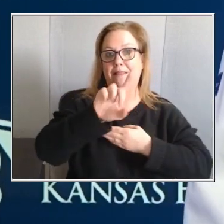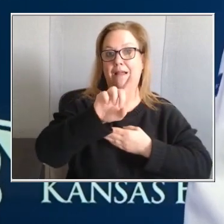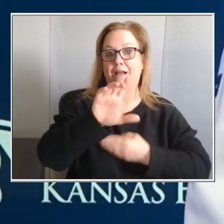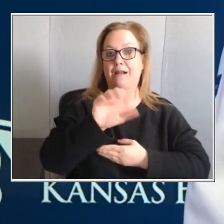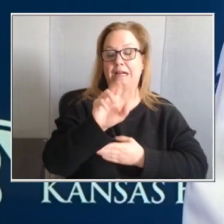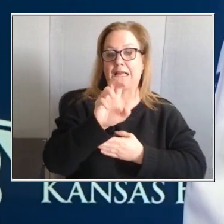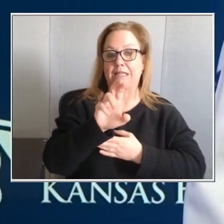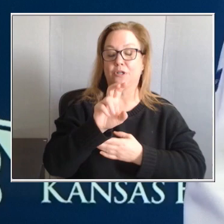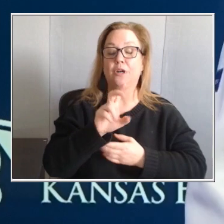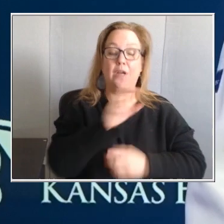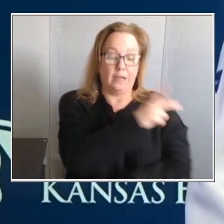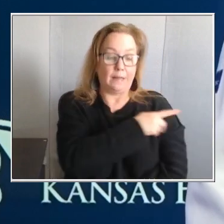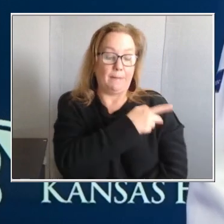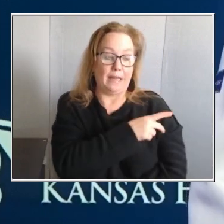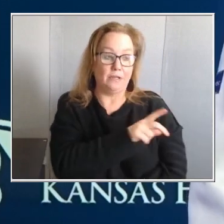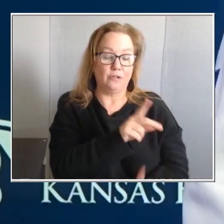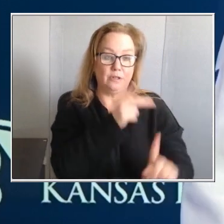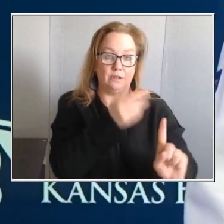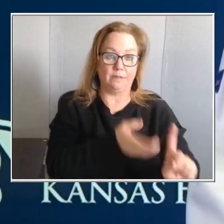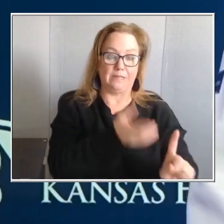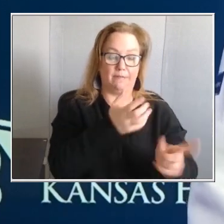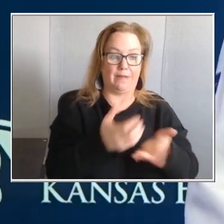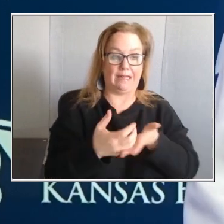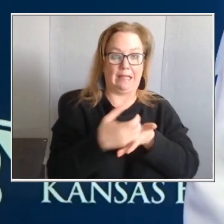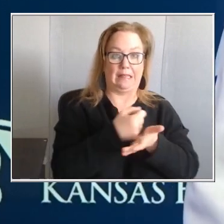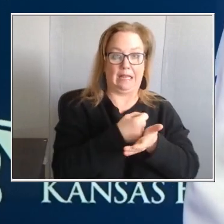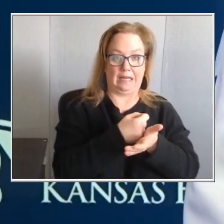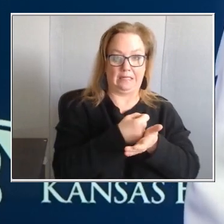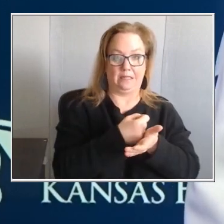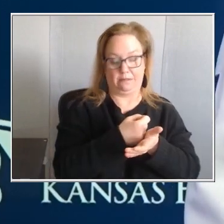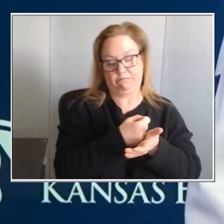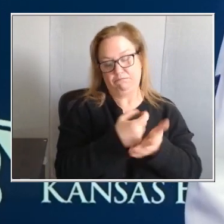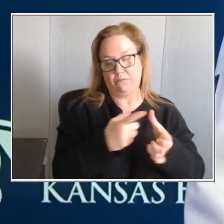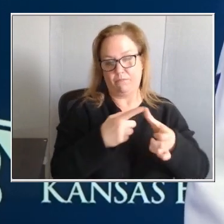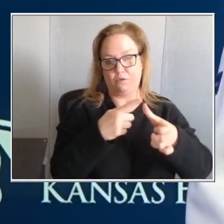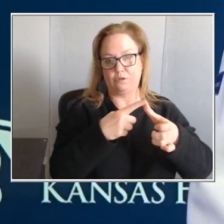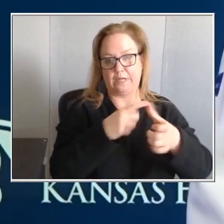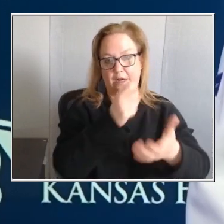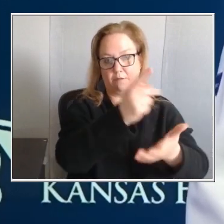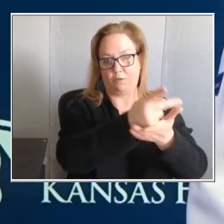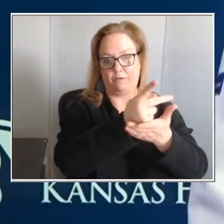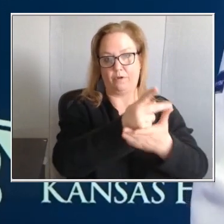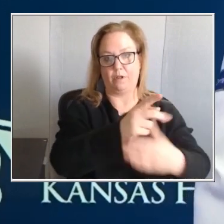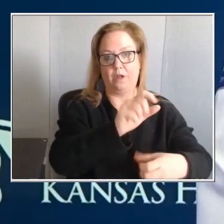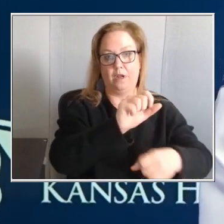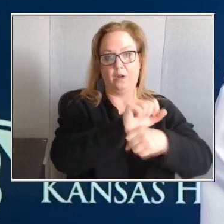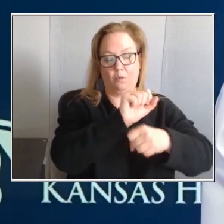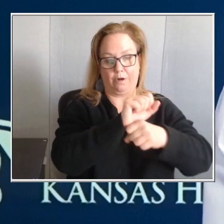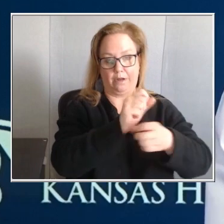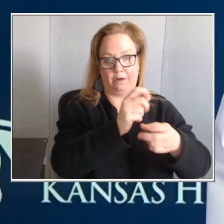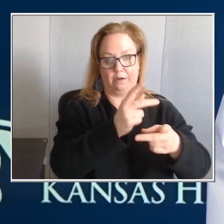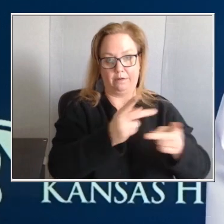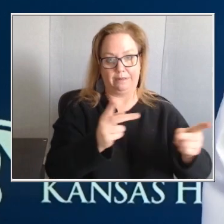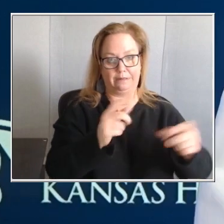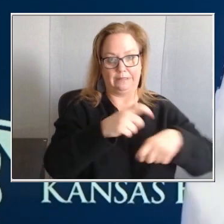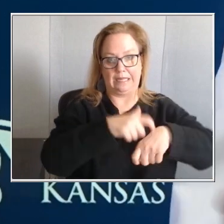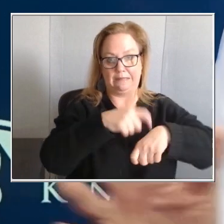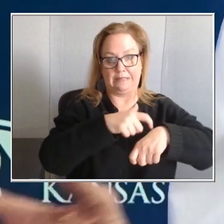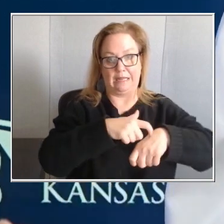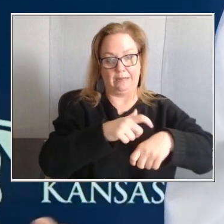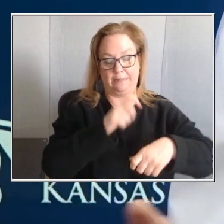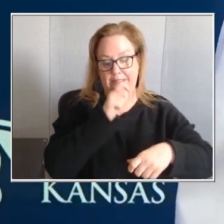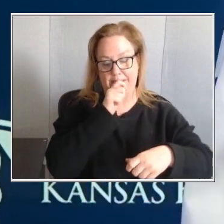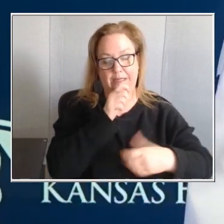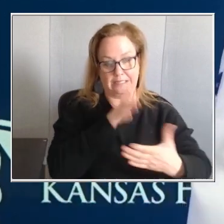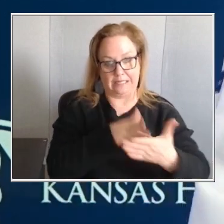patient themselves, collect, first get approval and work out the logistics, and time is not on our side. Mm-hmm.